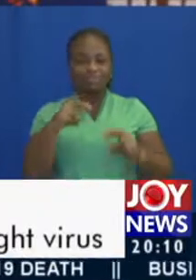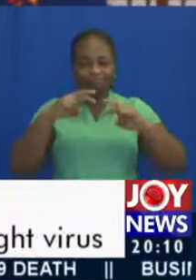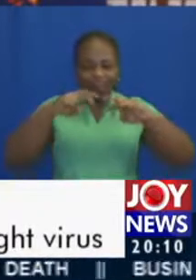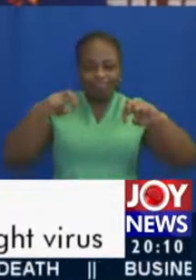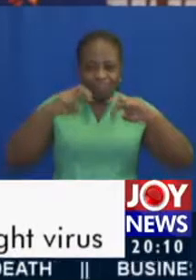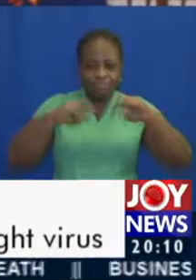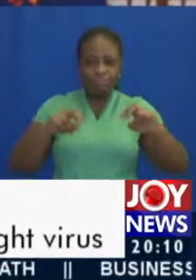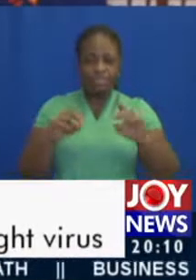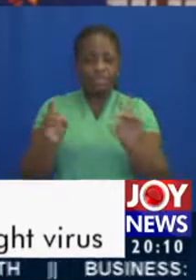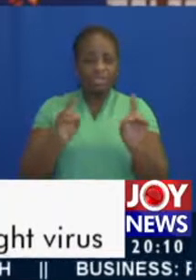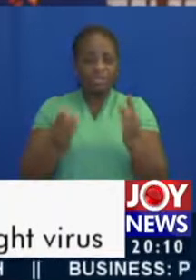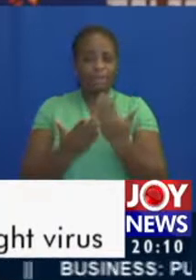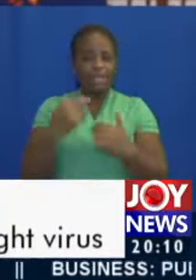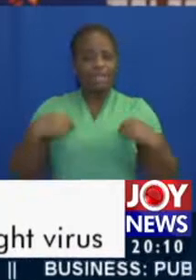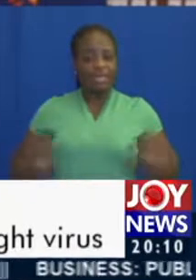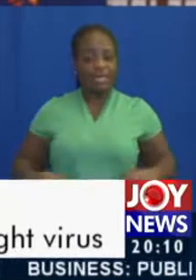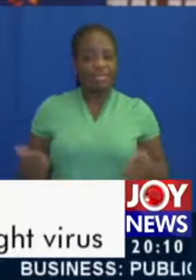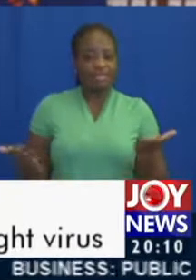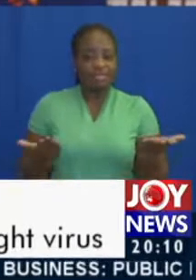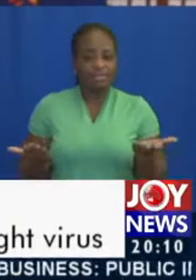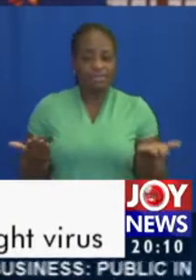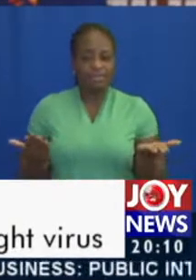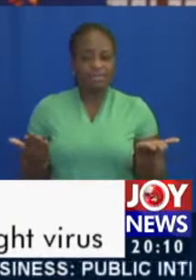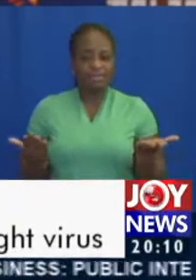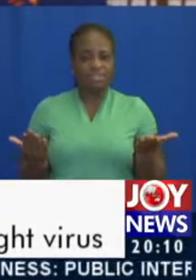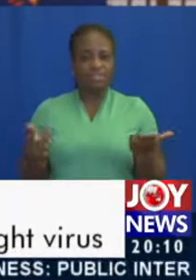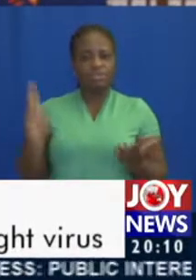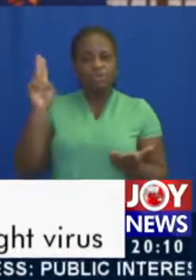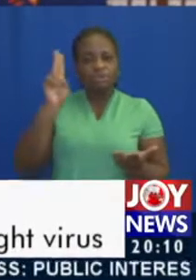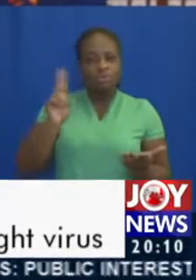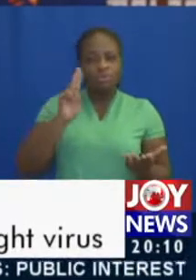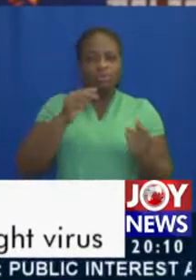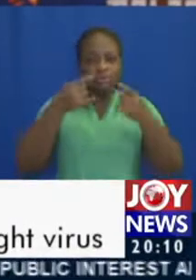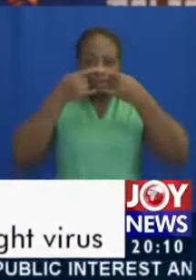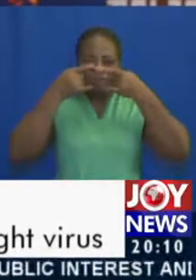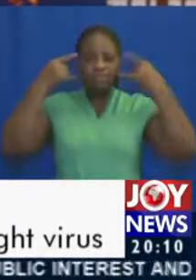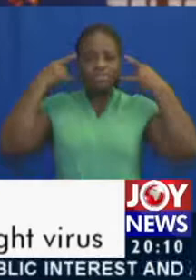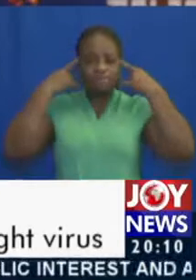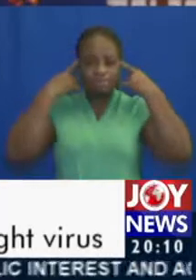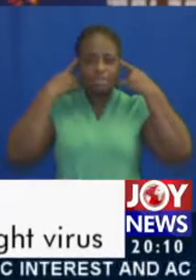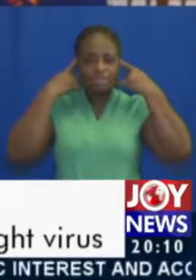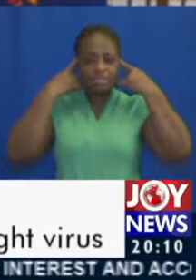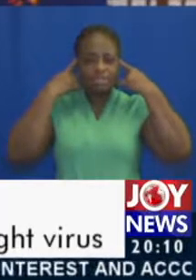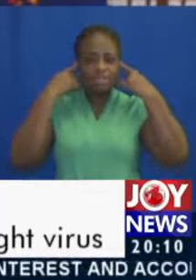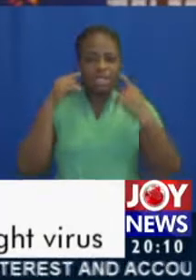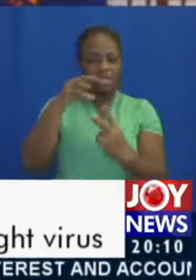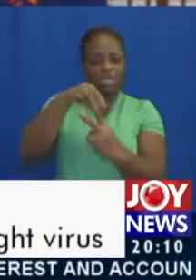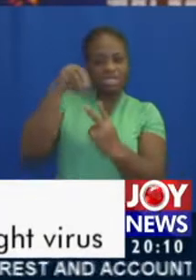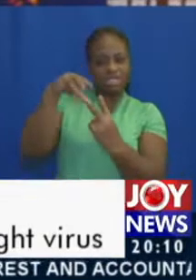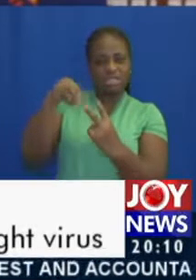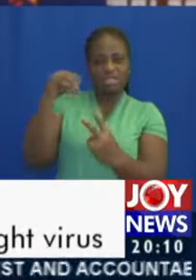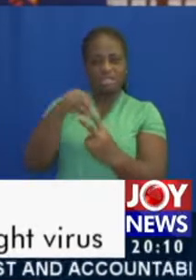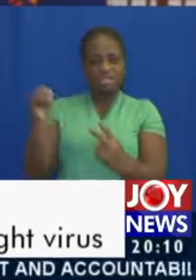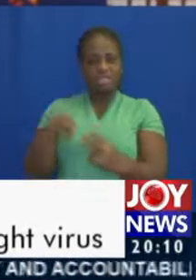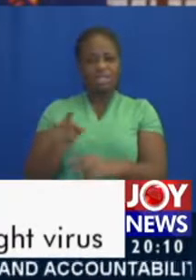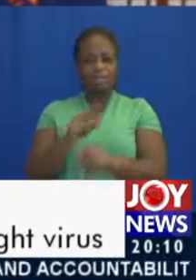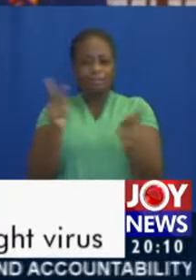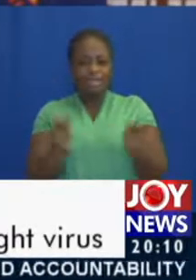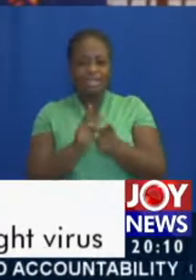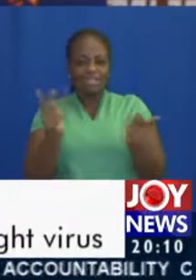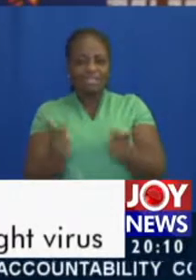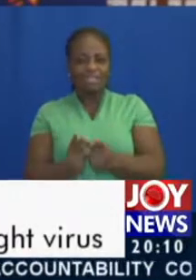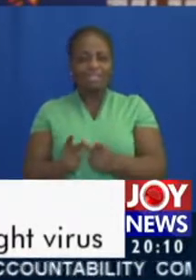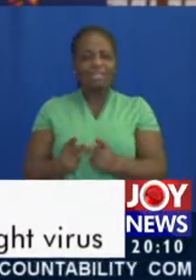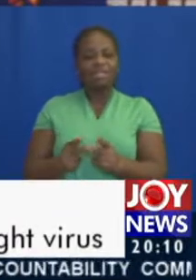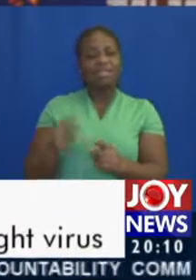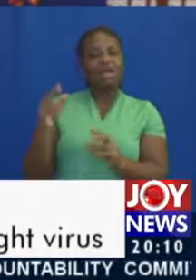Ghana Health Service into the use of face masks at selected locations in Accra in the month of